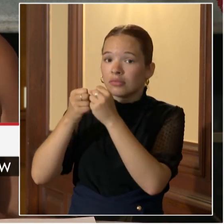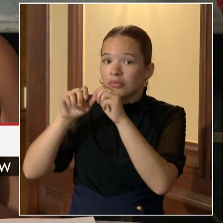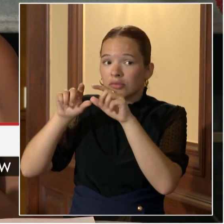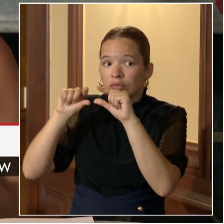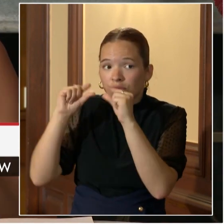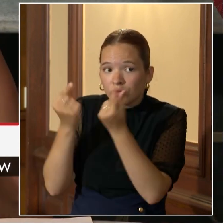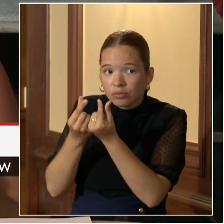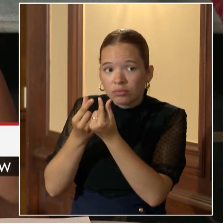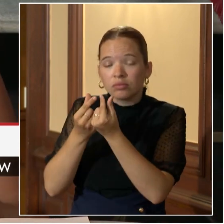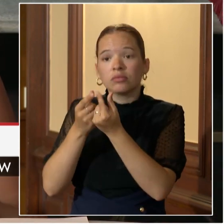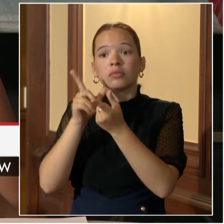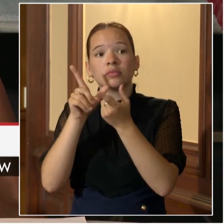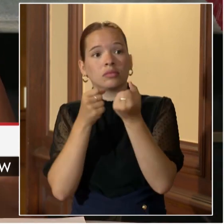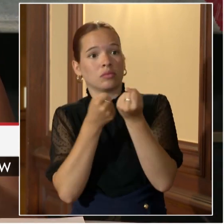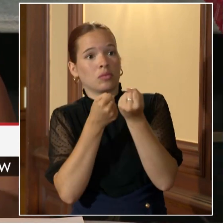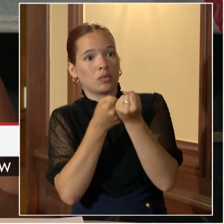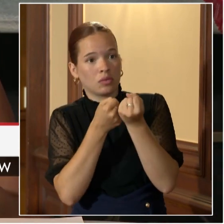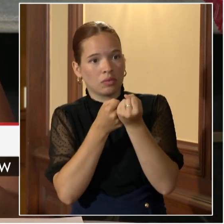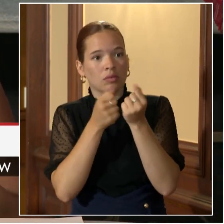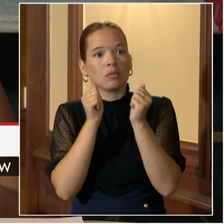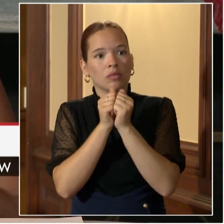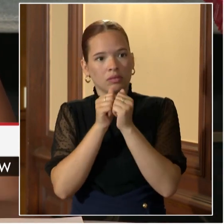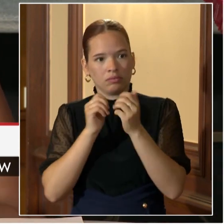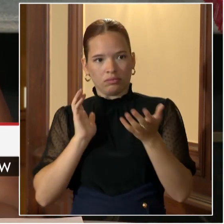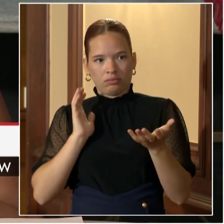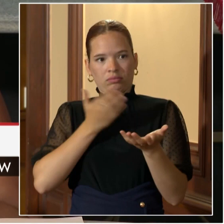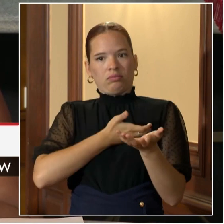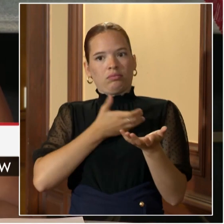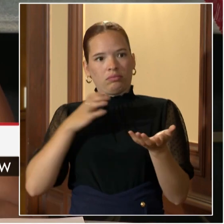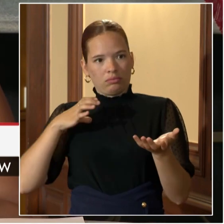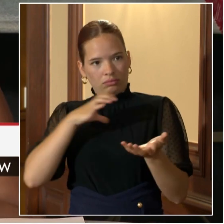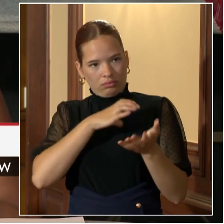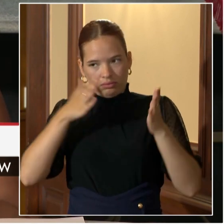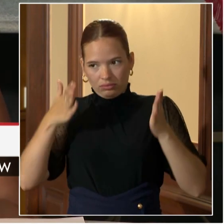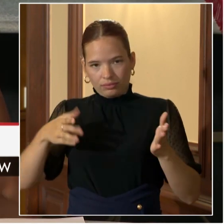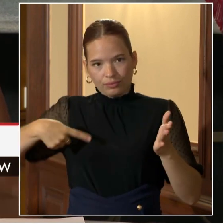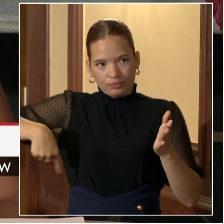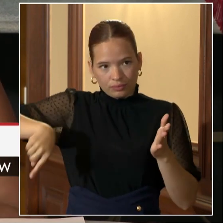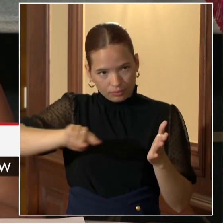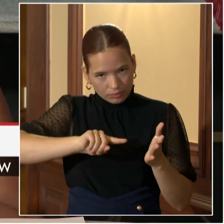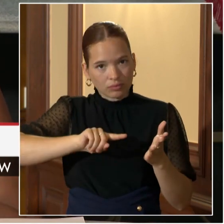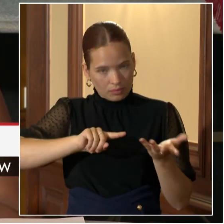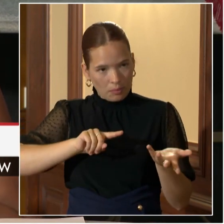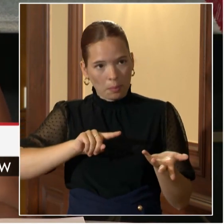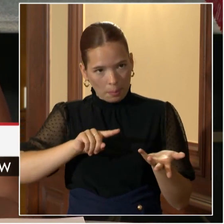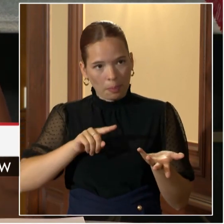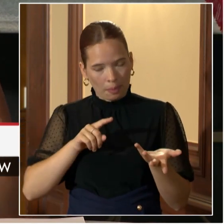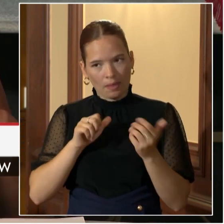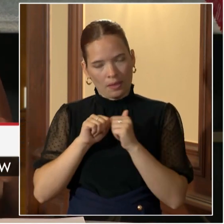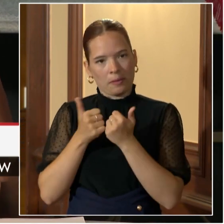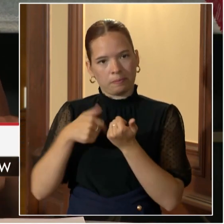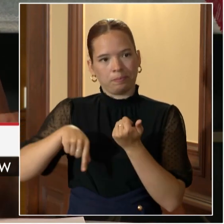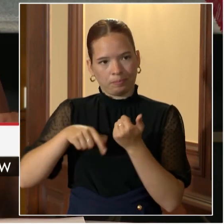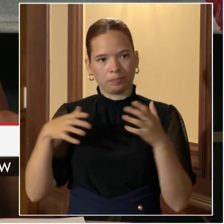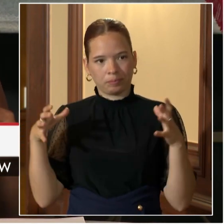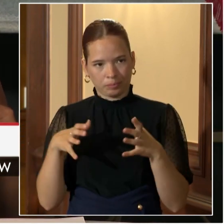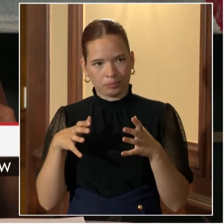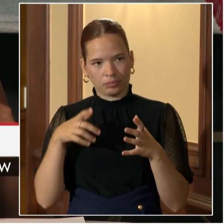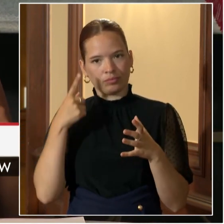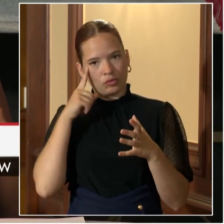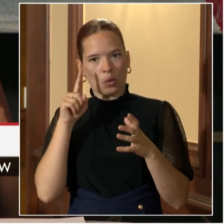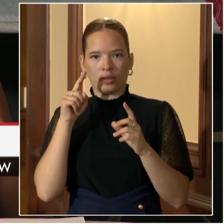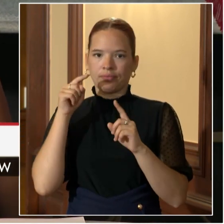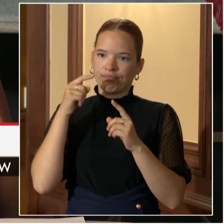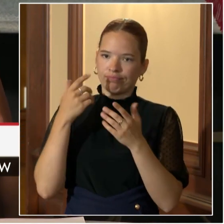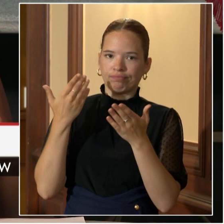congresswoman's efforts, are meant to advance the district's march towards full autonomy and 2